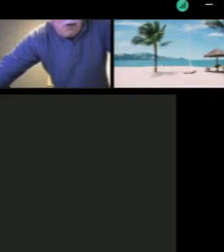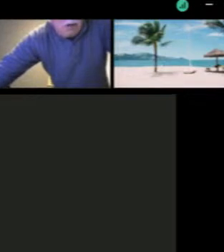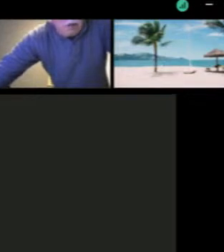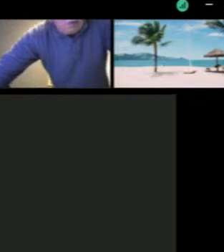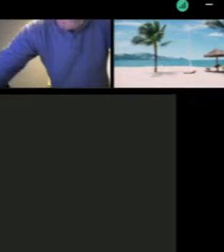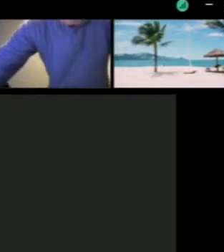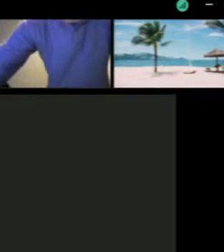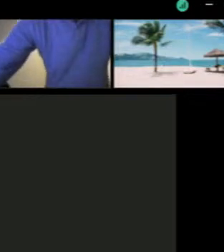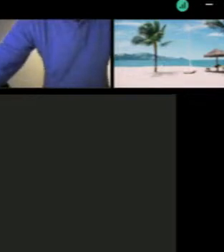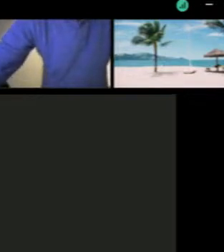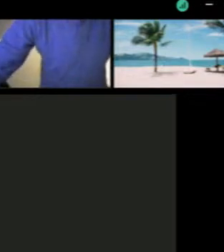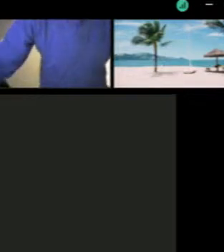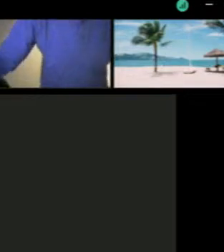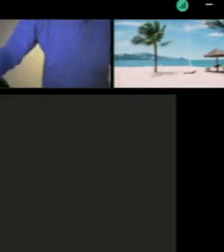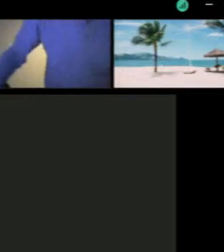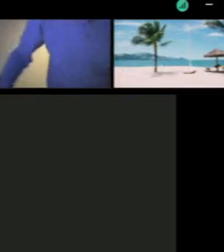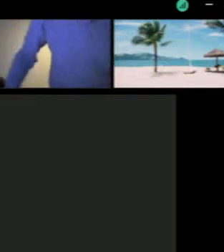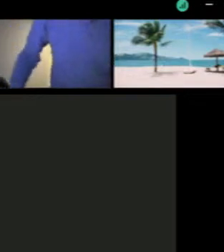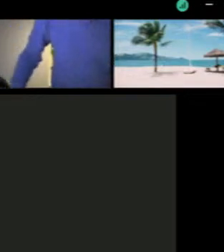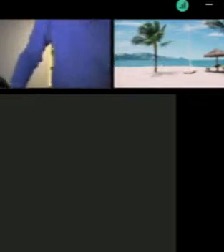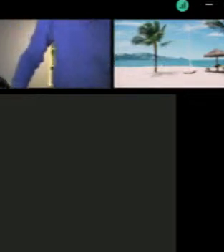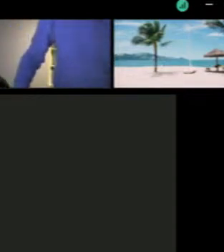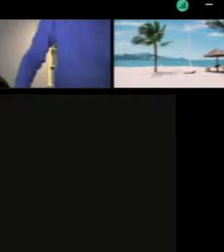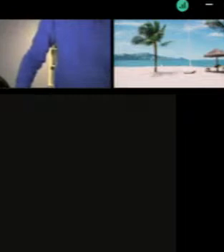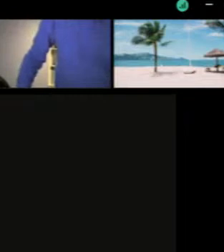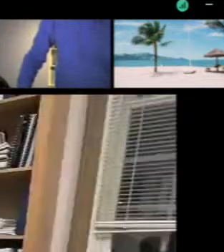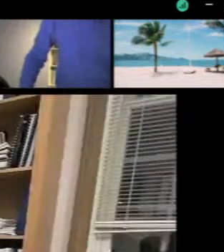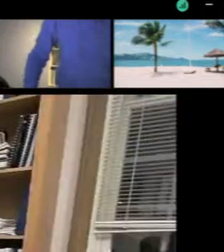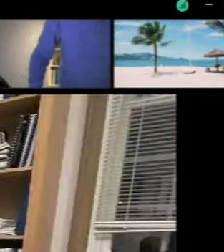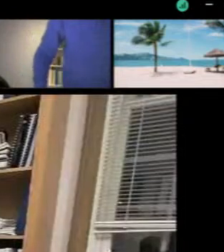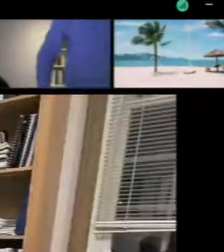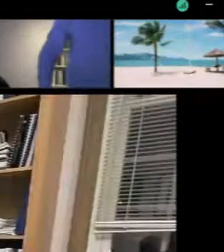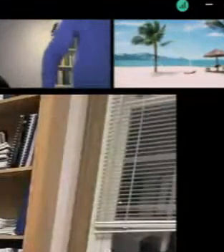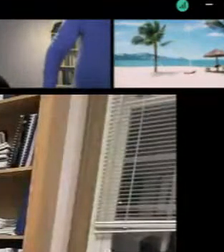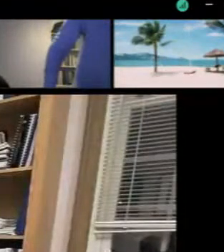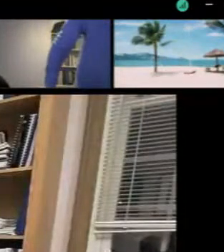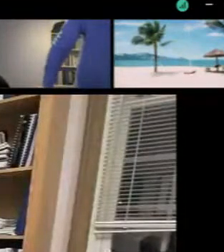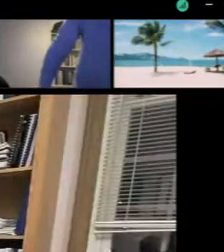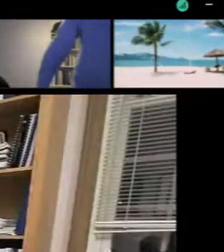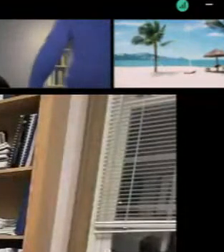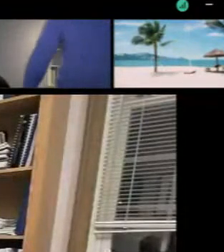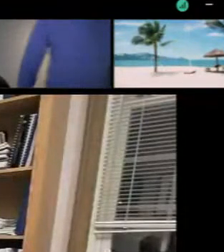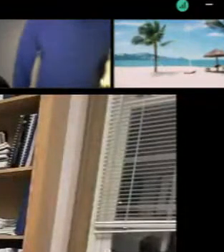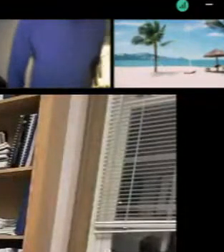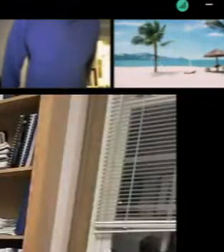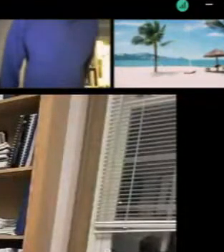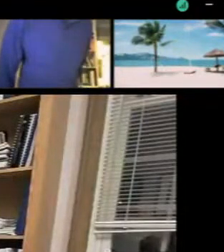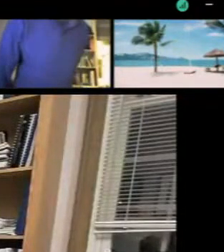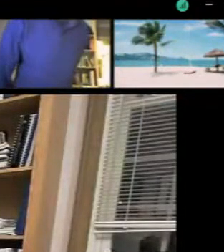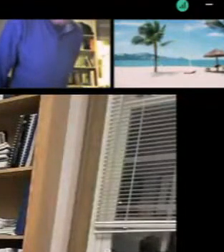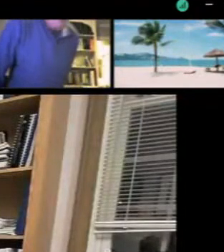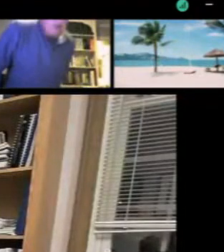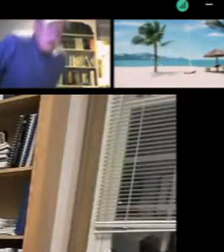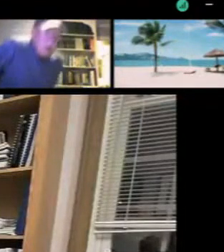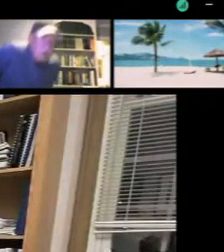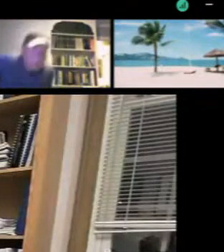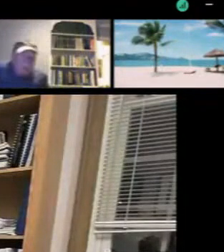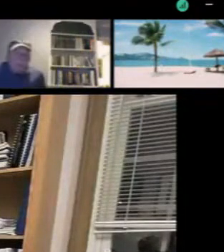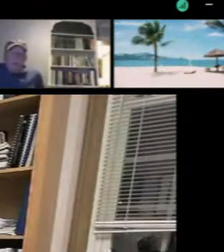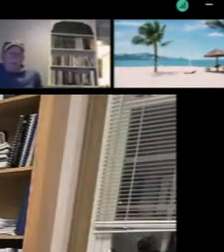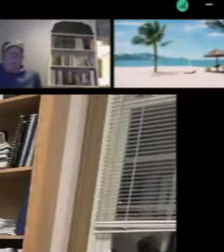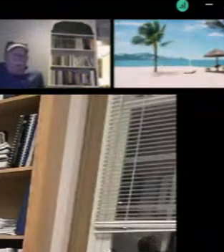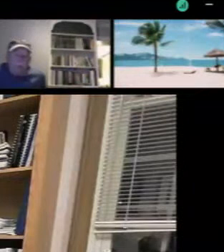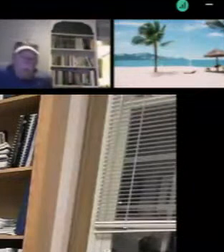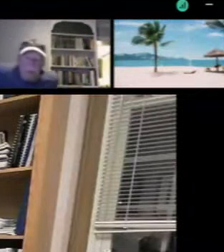you. It's Dwayne. One more thing. I don't know that I have your contact information. So if you want to call me or email me,